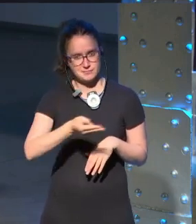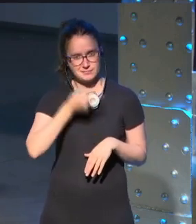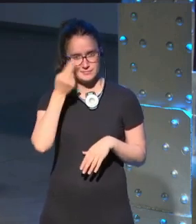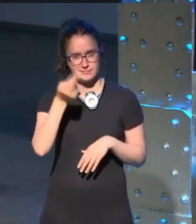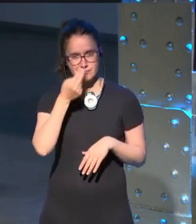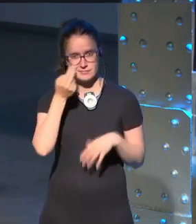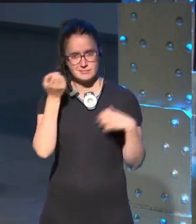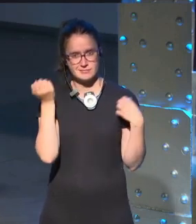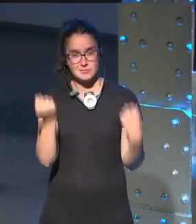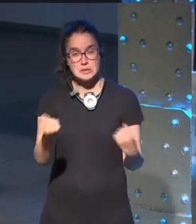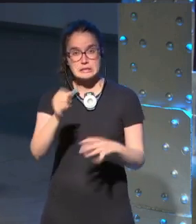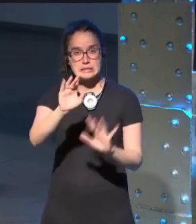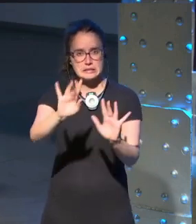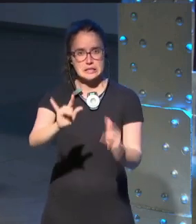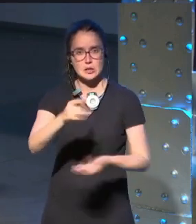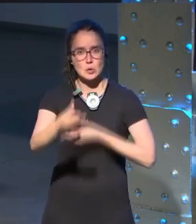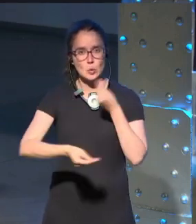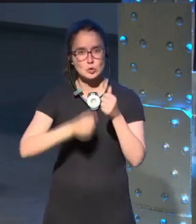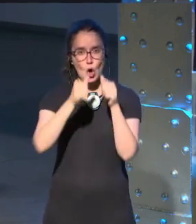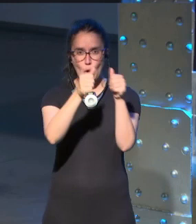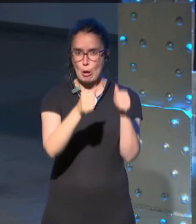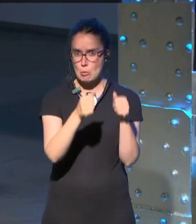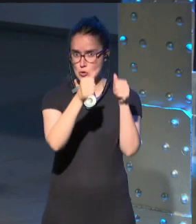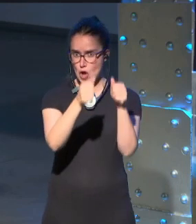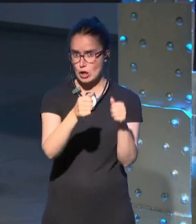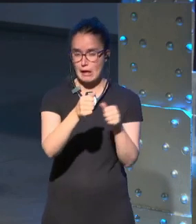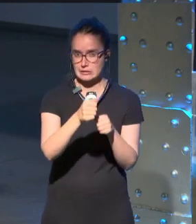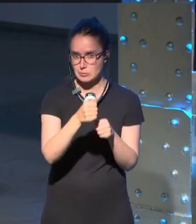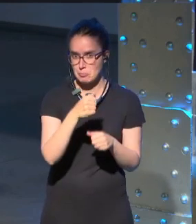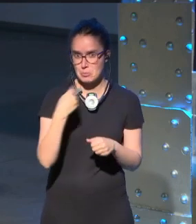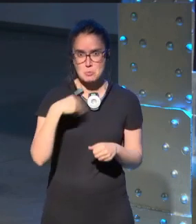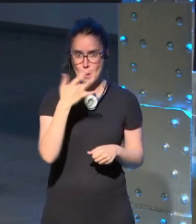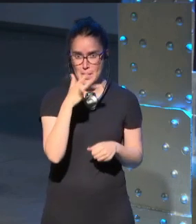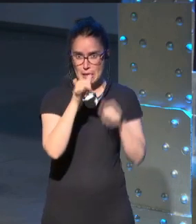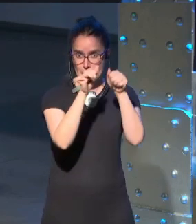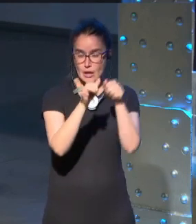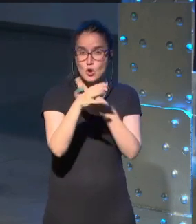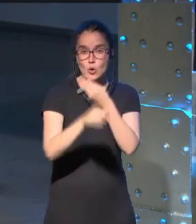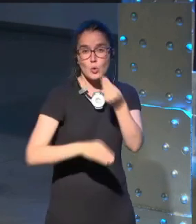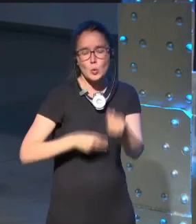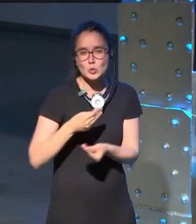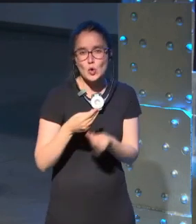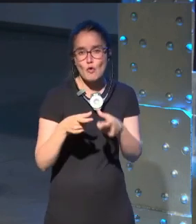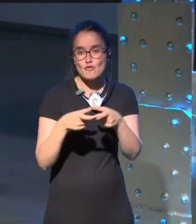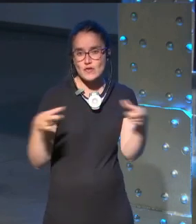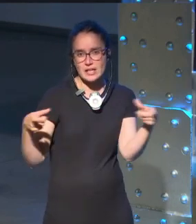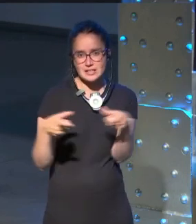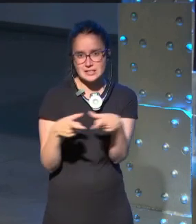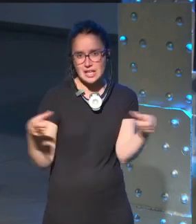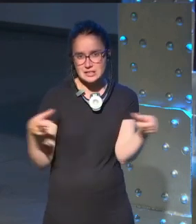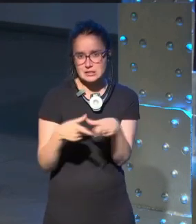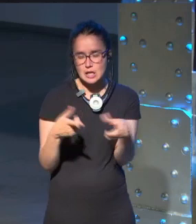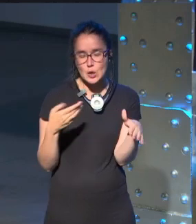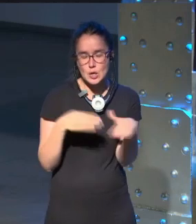Yes to post-it notes, and yes to, I write with little index cards. I've got, by the way, that's something